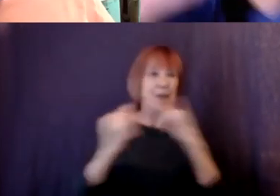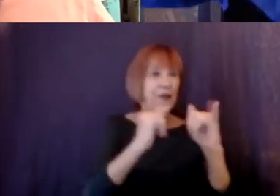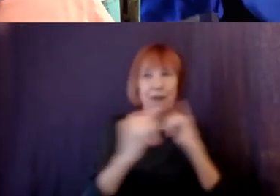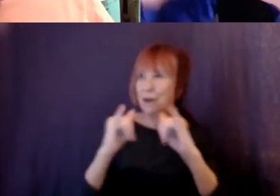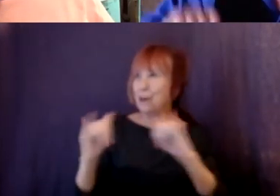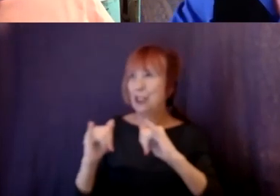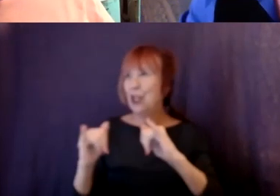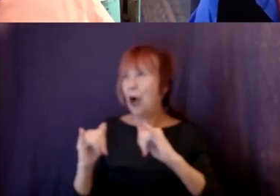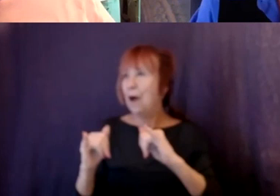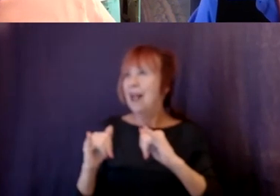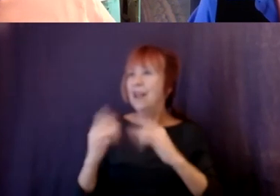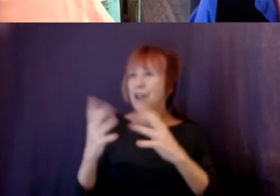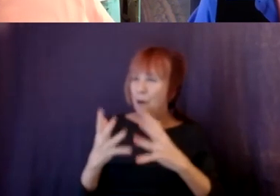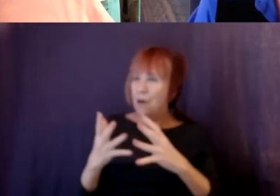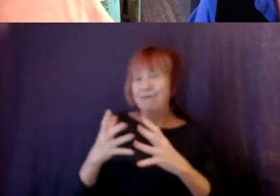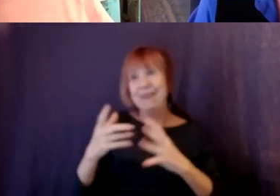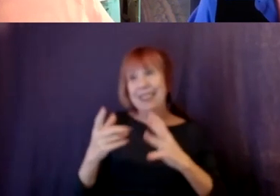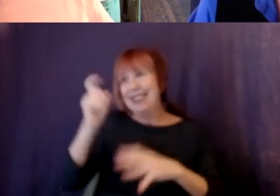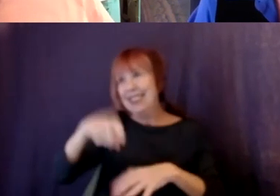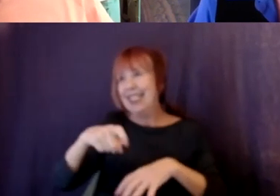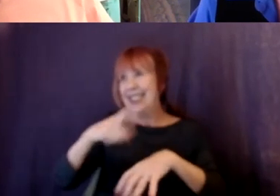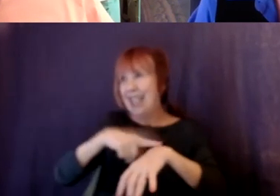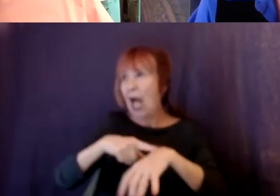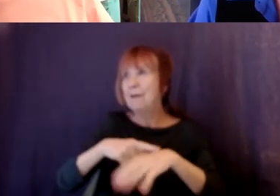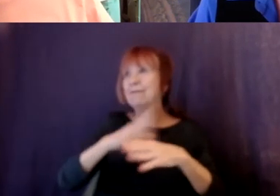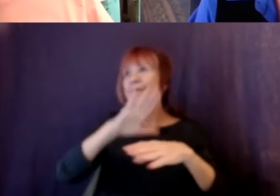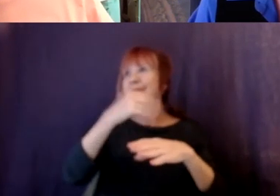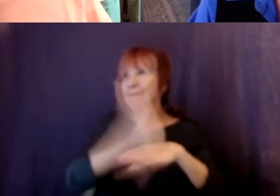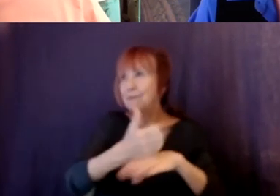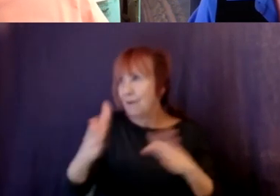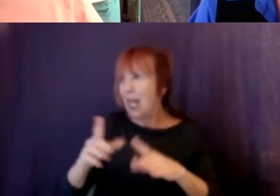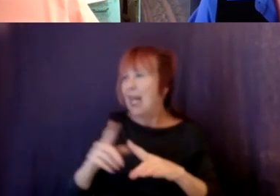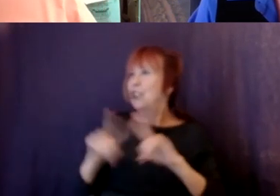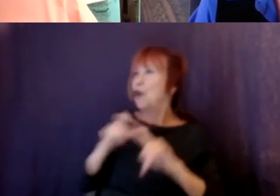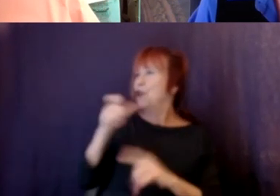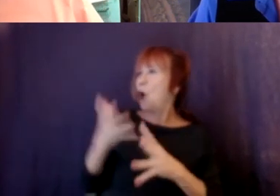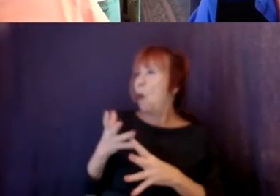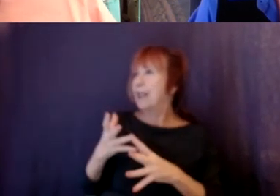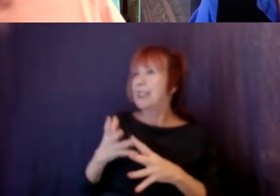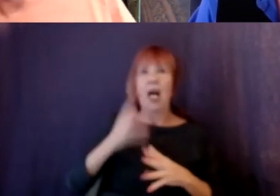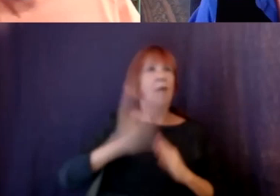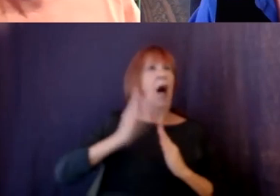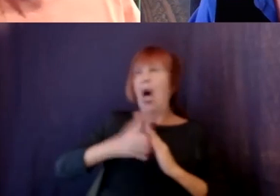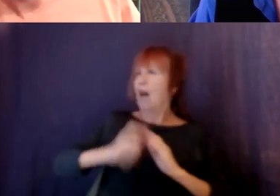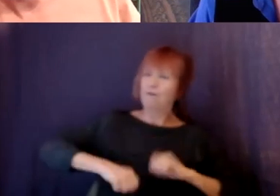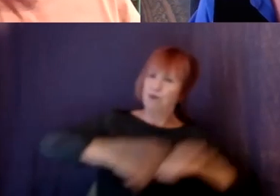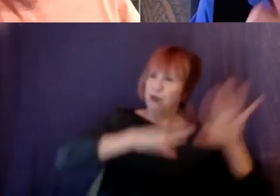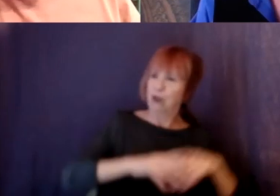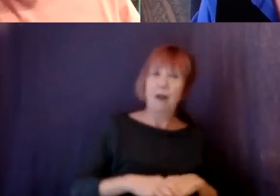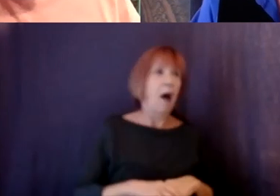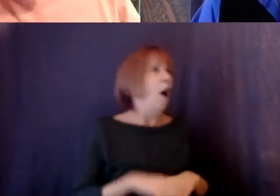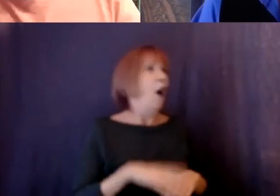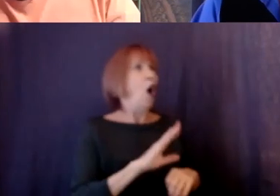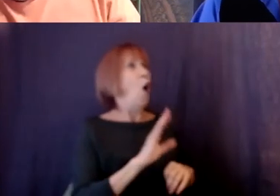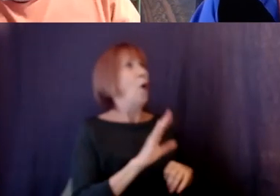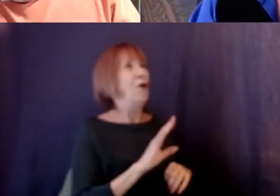just push it out there. No, you don't. I mean, I think we had lofty ideas that we would have been done maybe